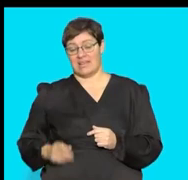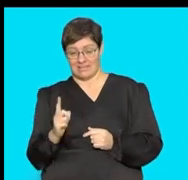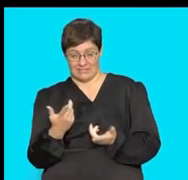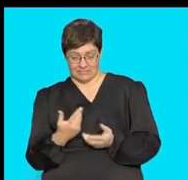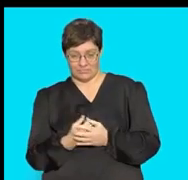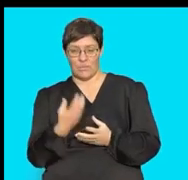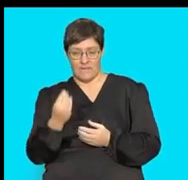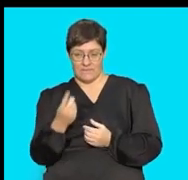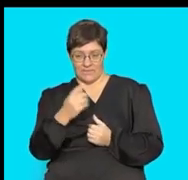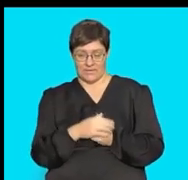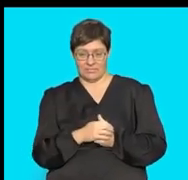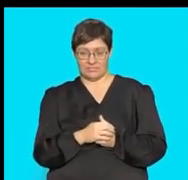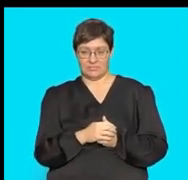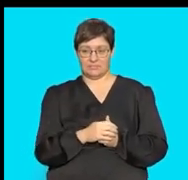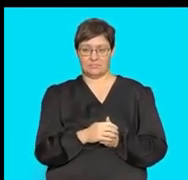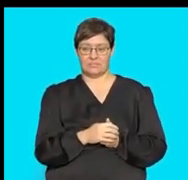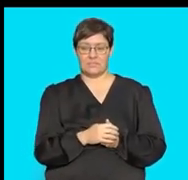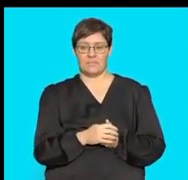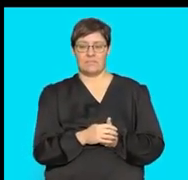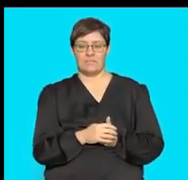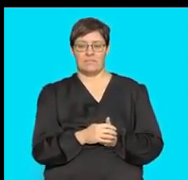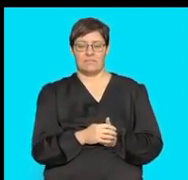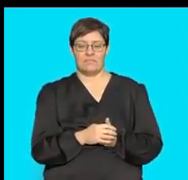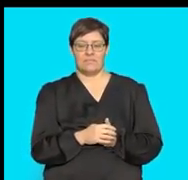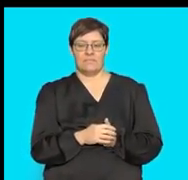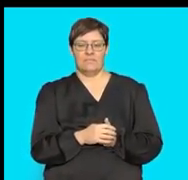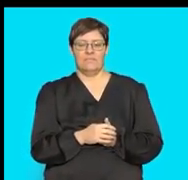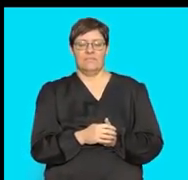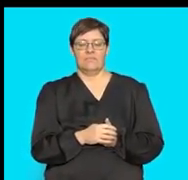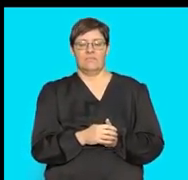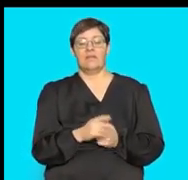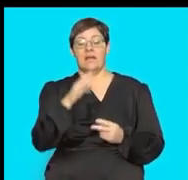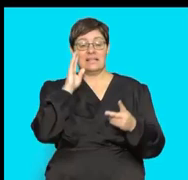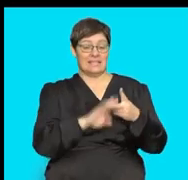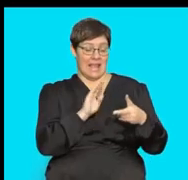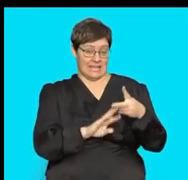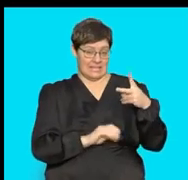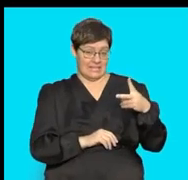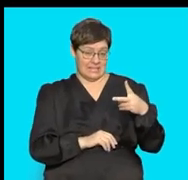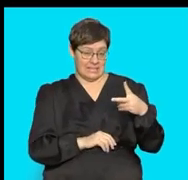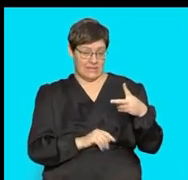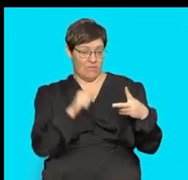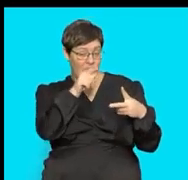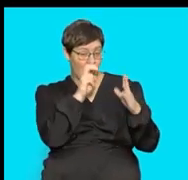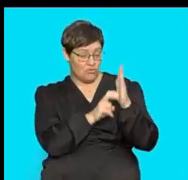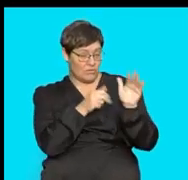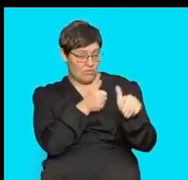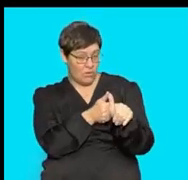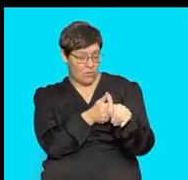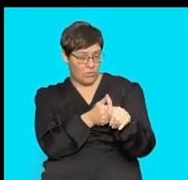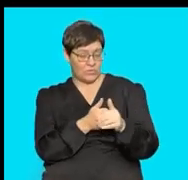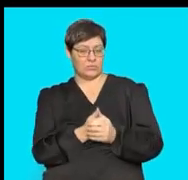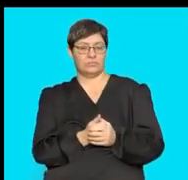pair, okay? And that was our half pair. And the second condition for ambiguous rule